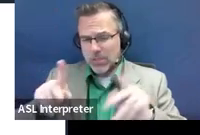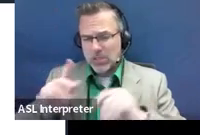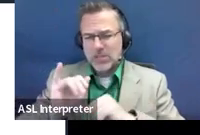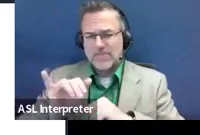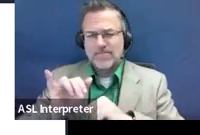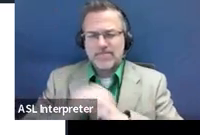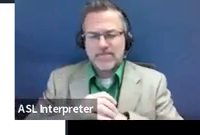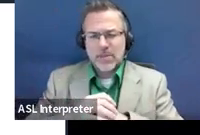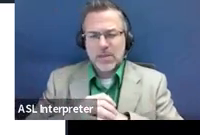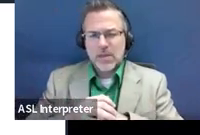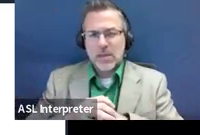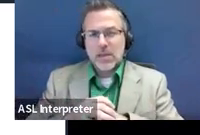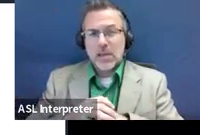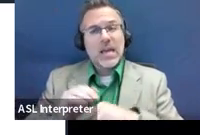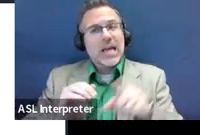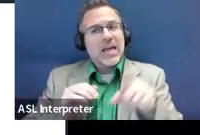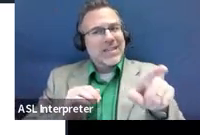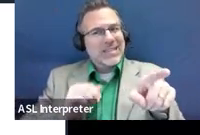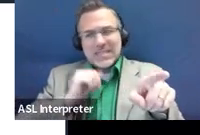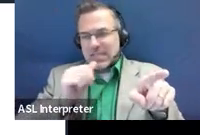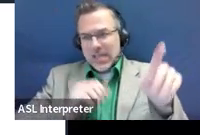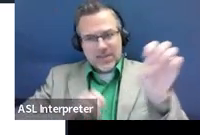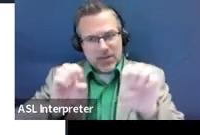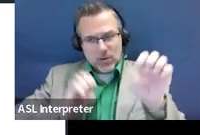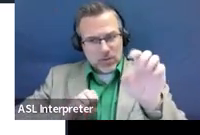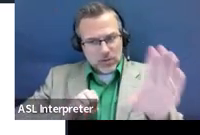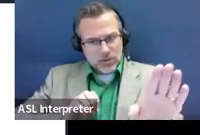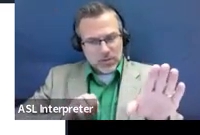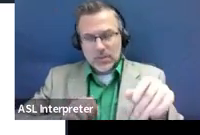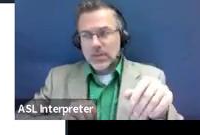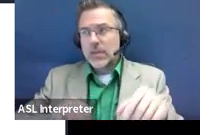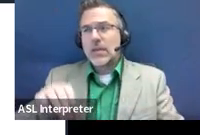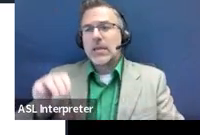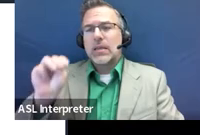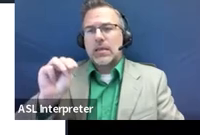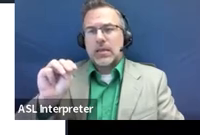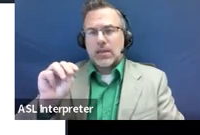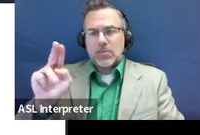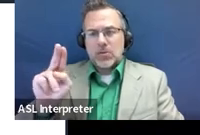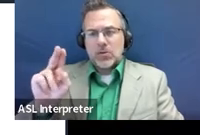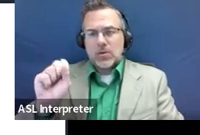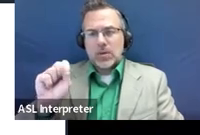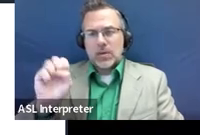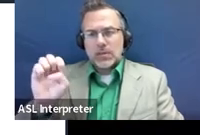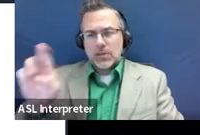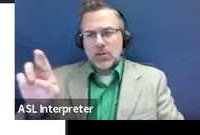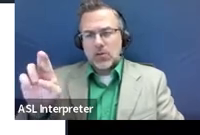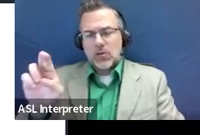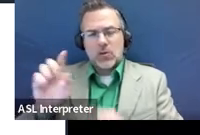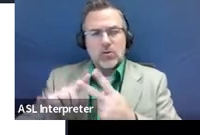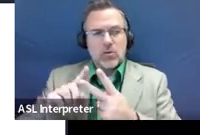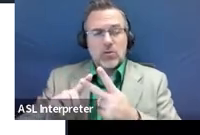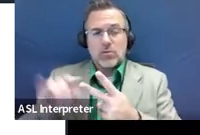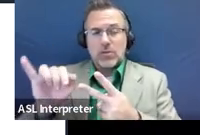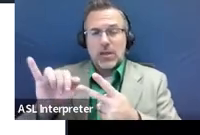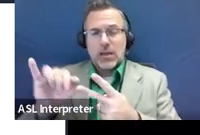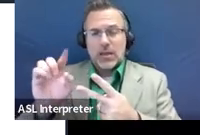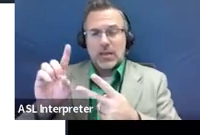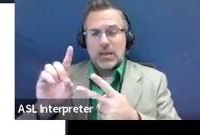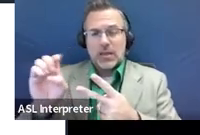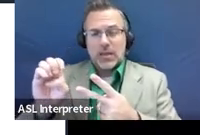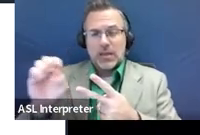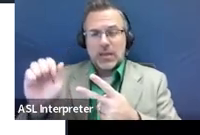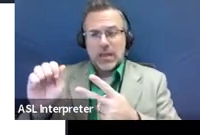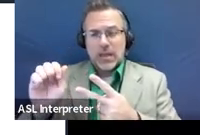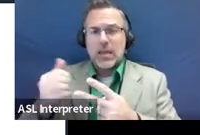This is different than evaluating. So Muser has very, and IDEA have specific regulations